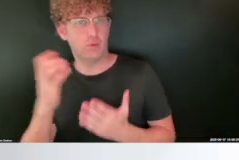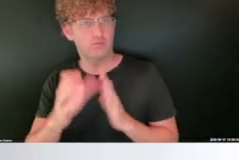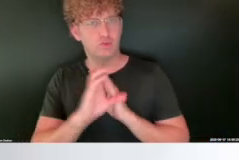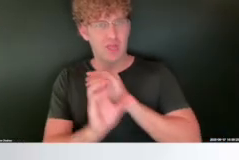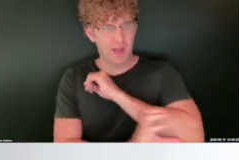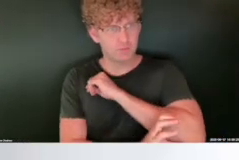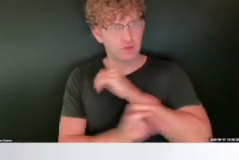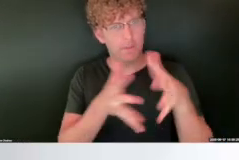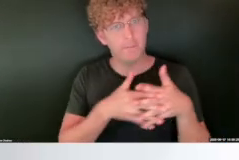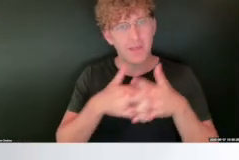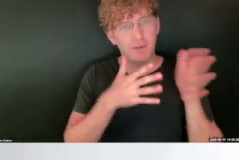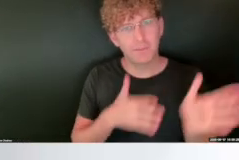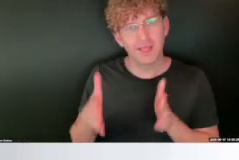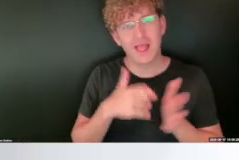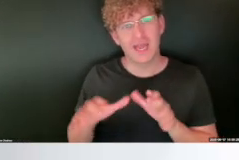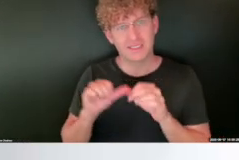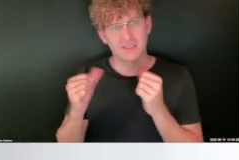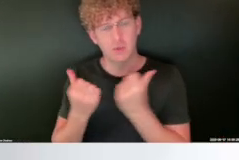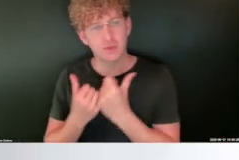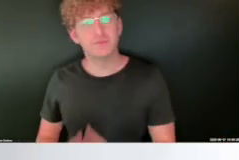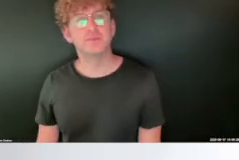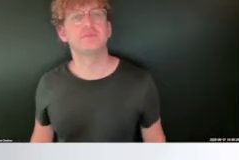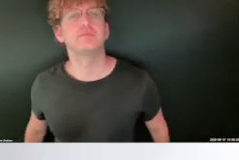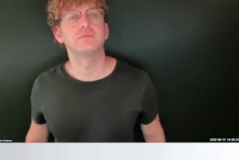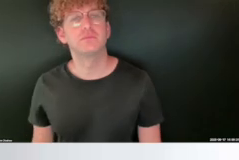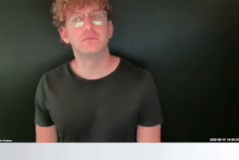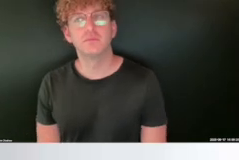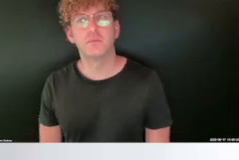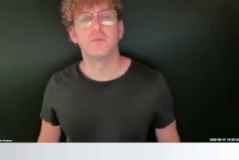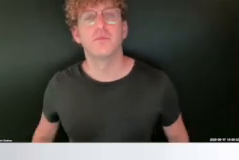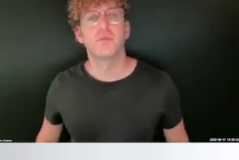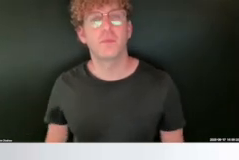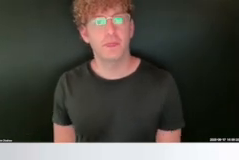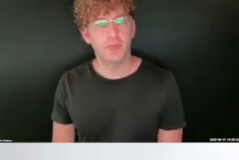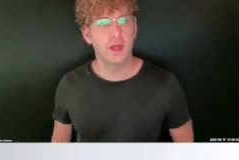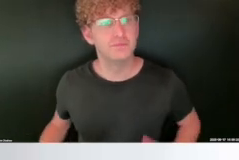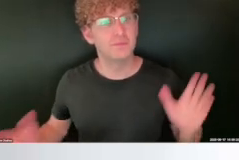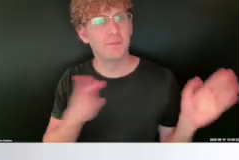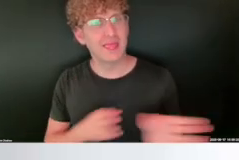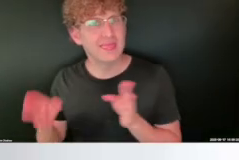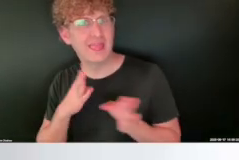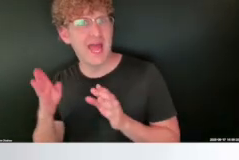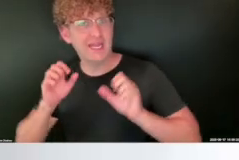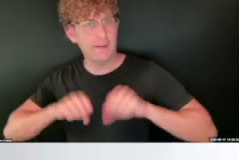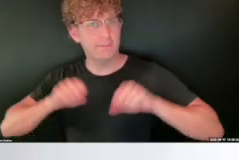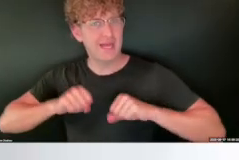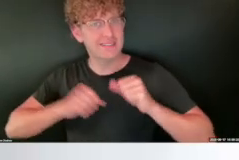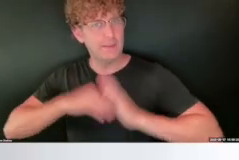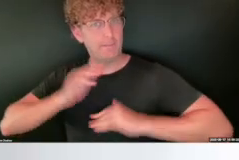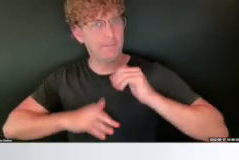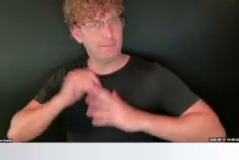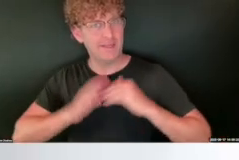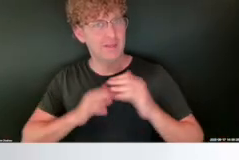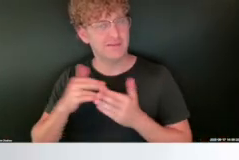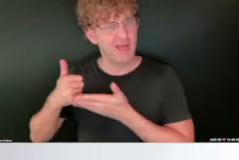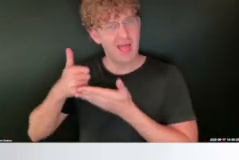Planning and capacity building, or planning, helps communities lead efforts to find new and better transportation options. It focuses